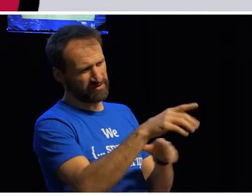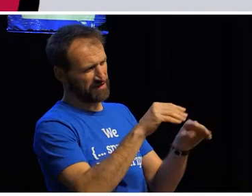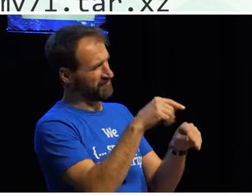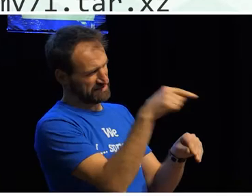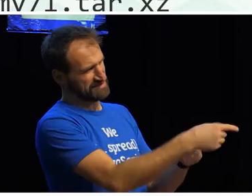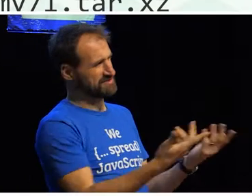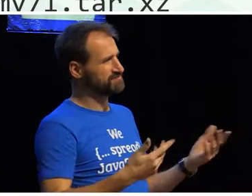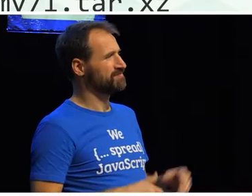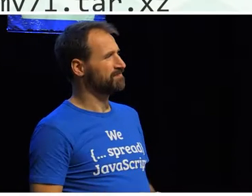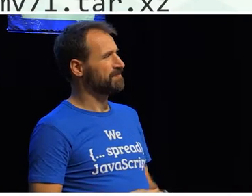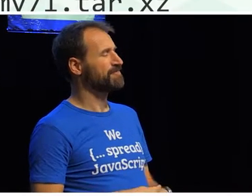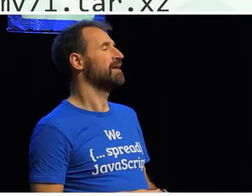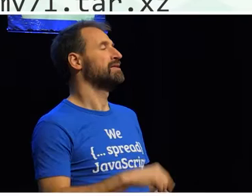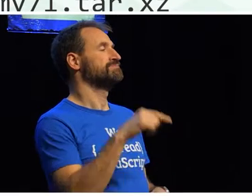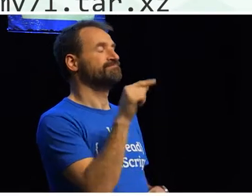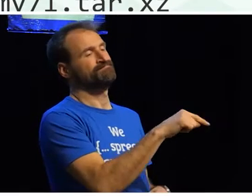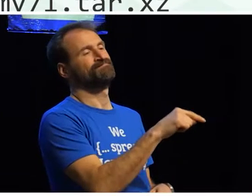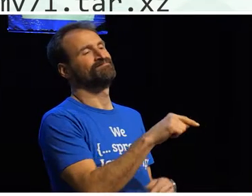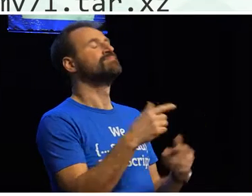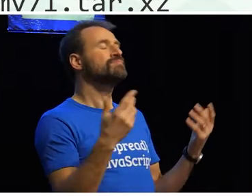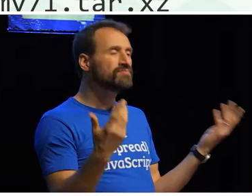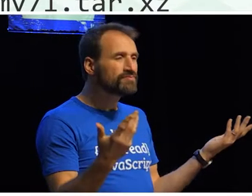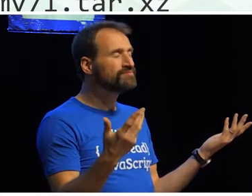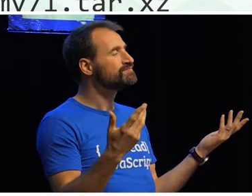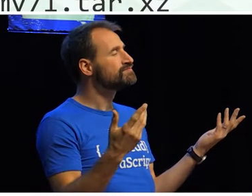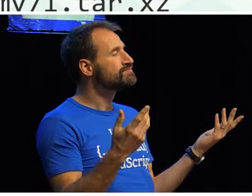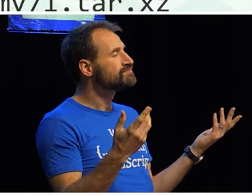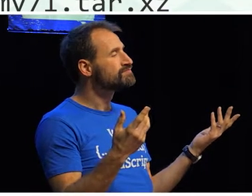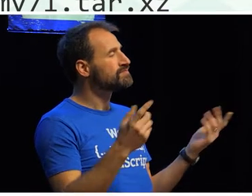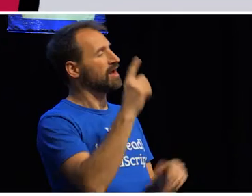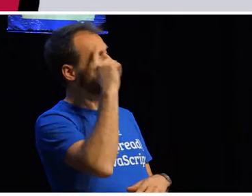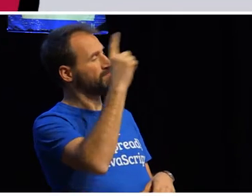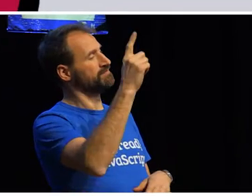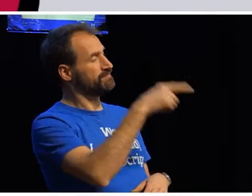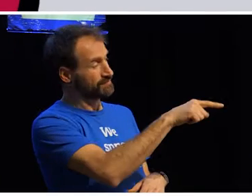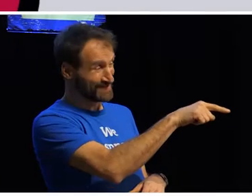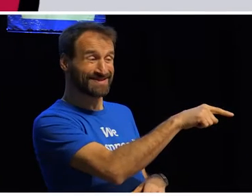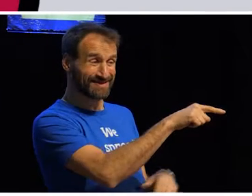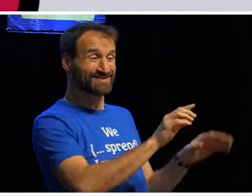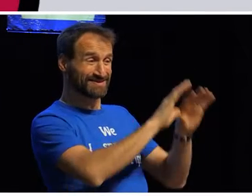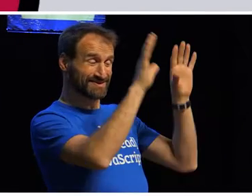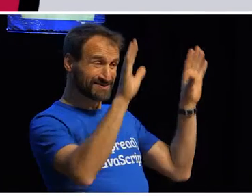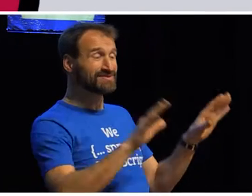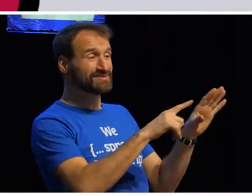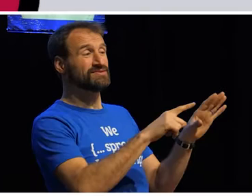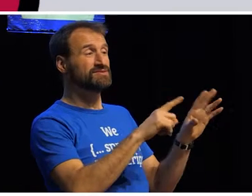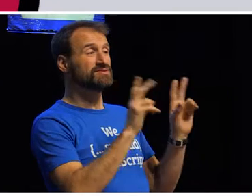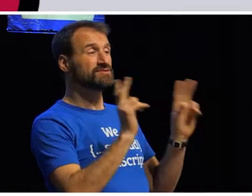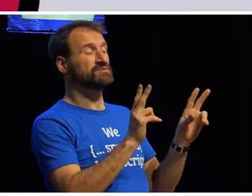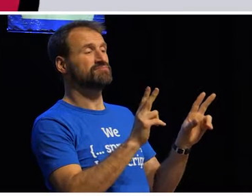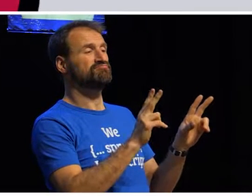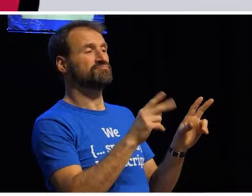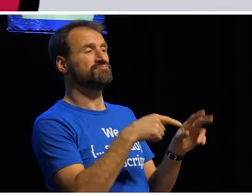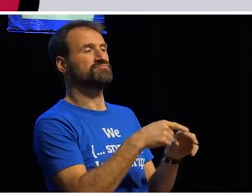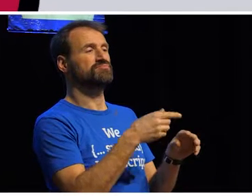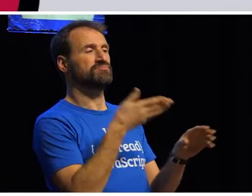So you can pretty much just get into, oh yeah. So this screenshot is actually taken directly